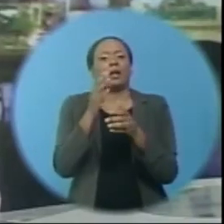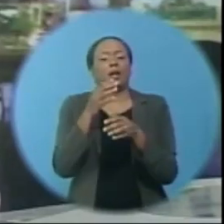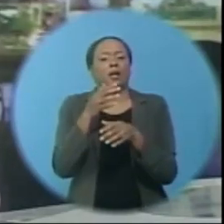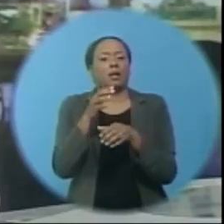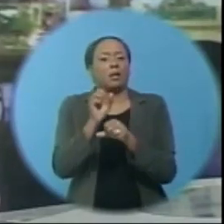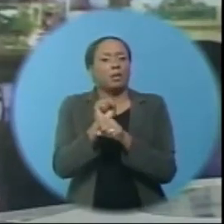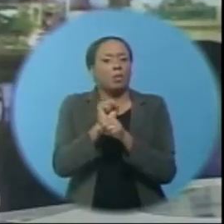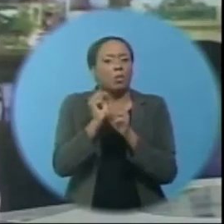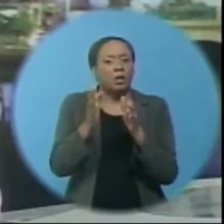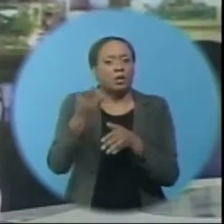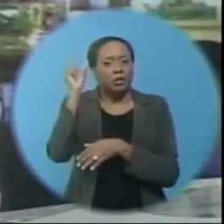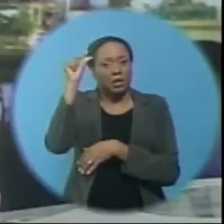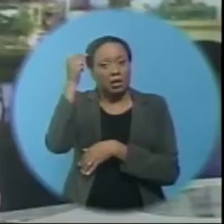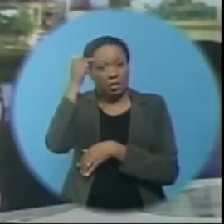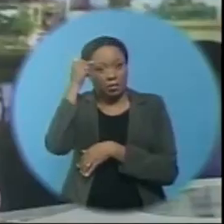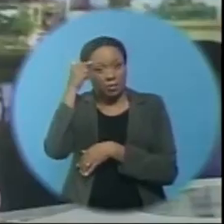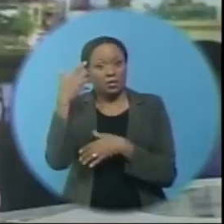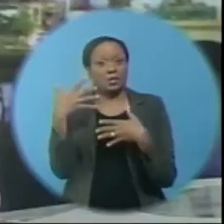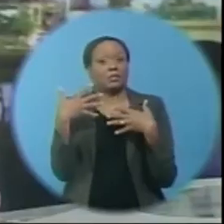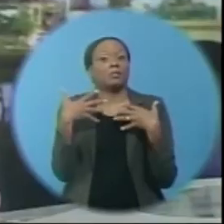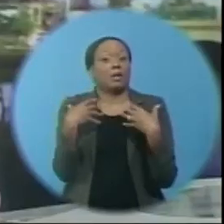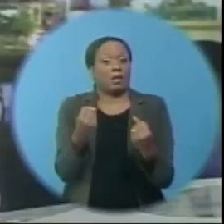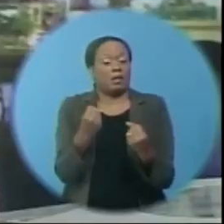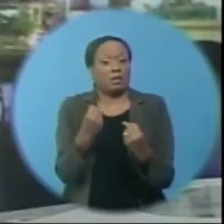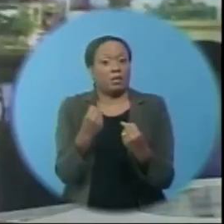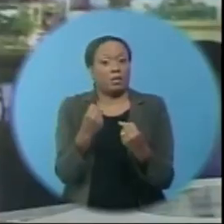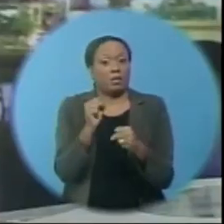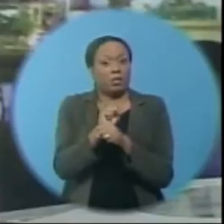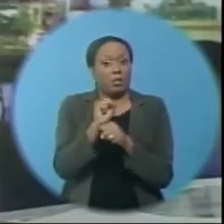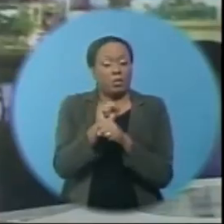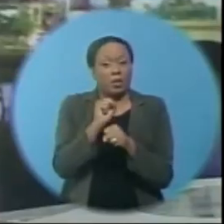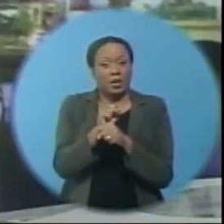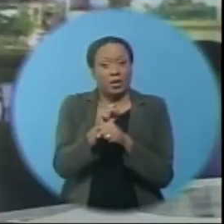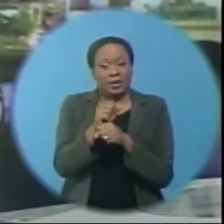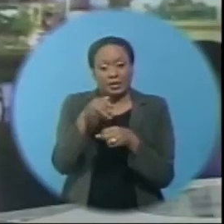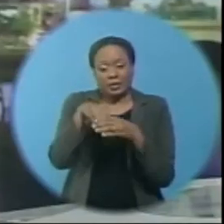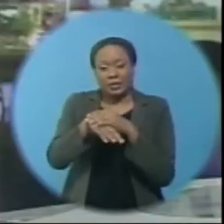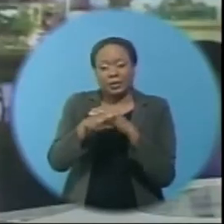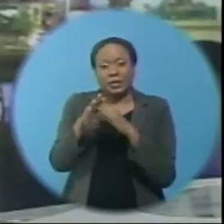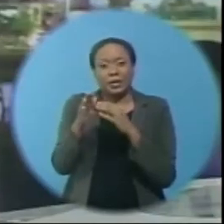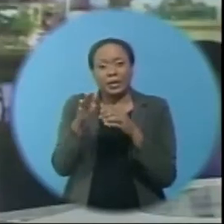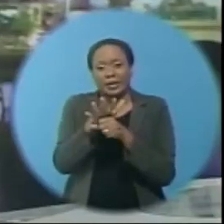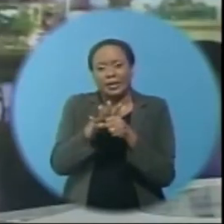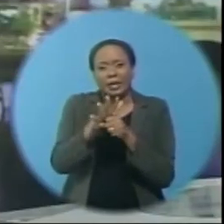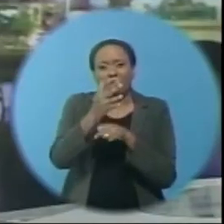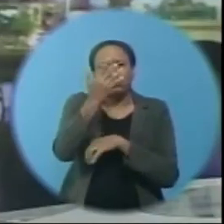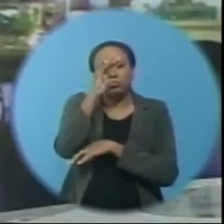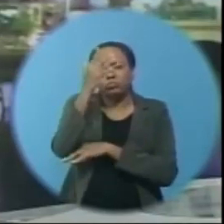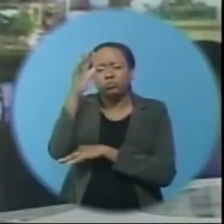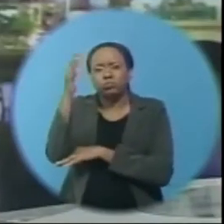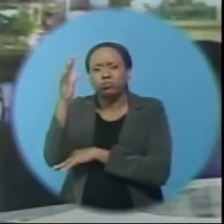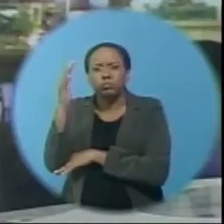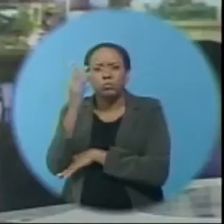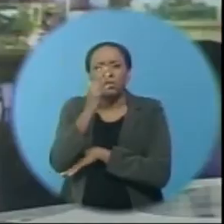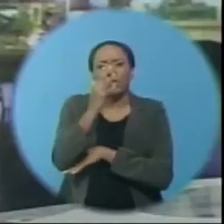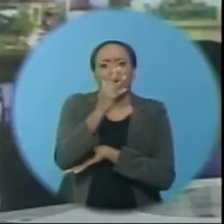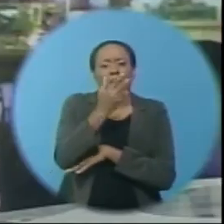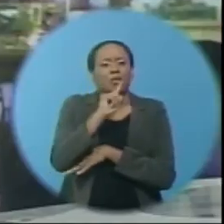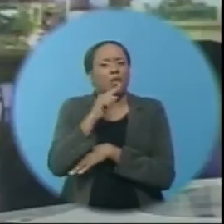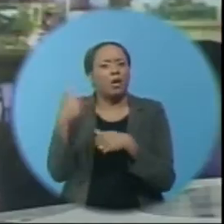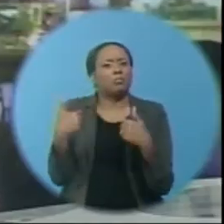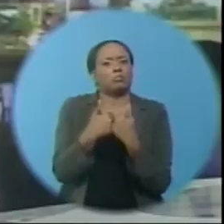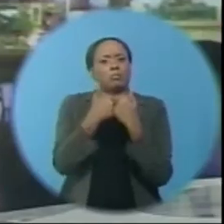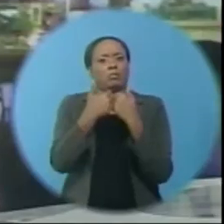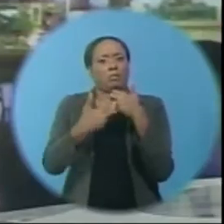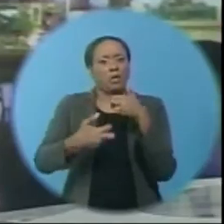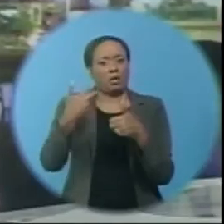in the health sector, working in interior locations. This has presented a challenge, which is currently being addressed by the